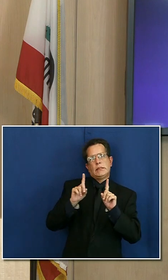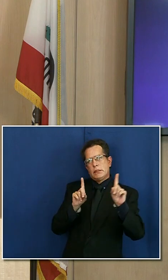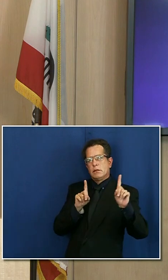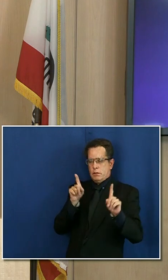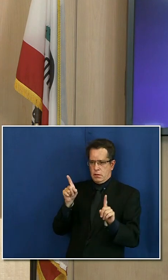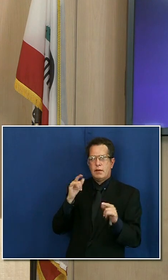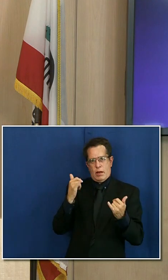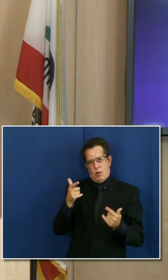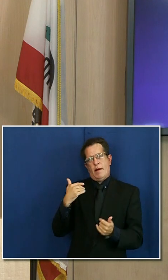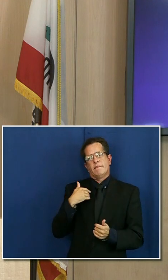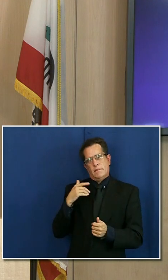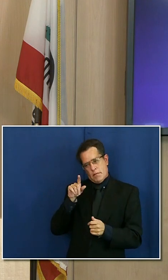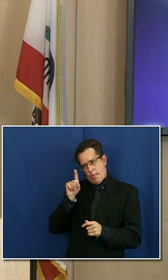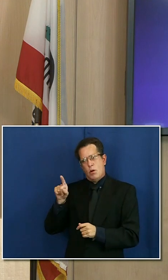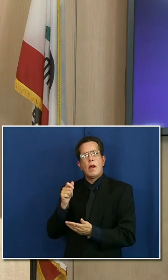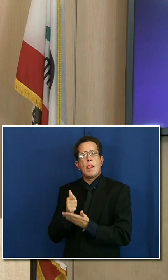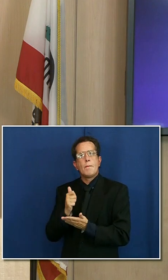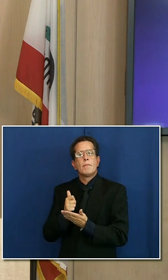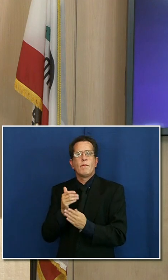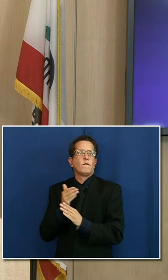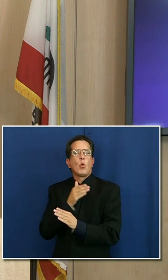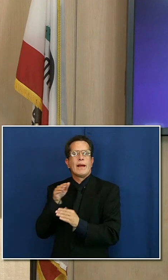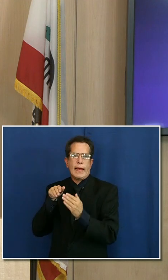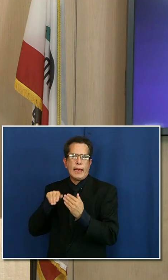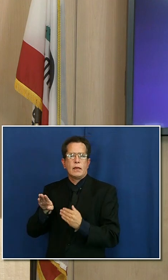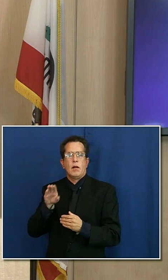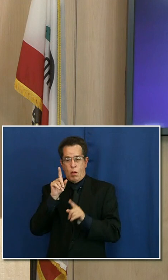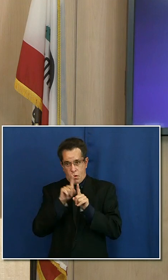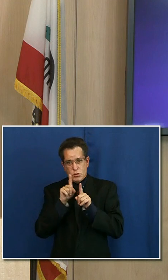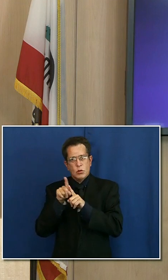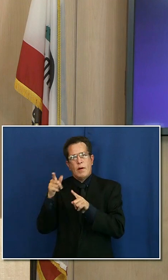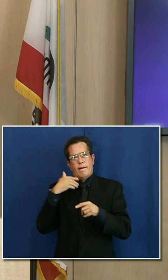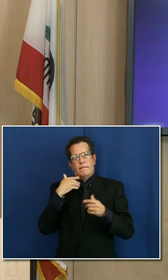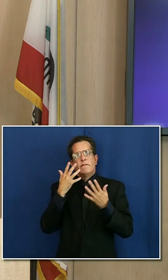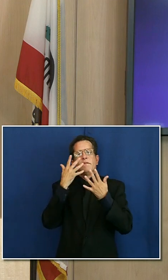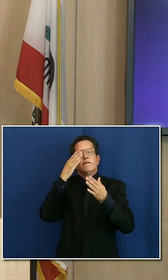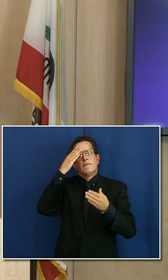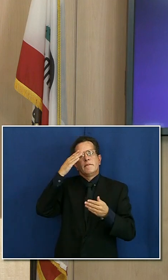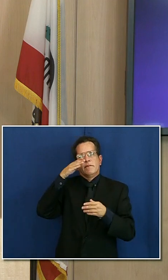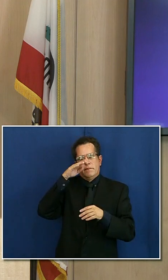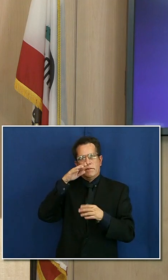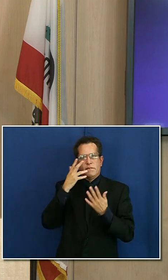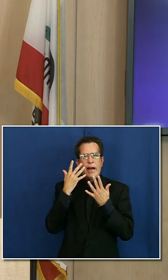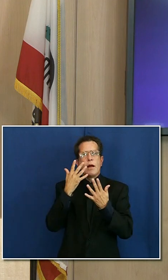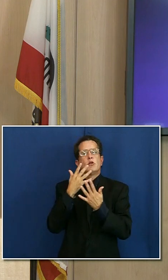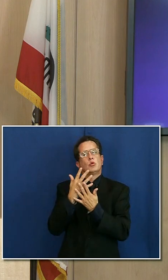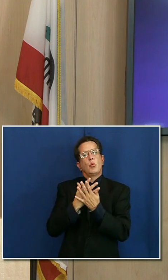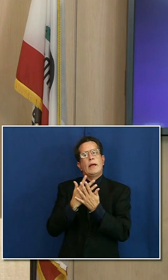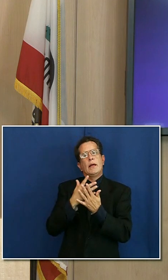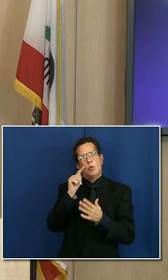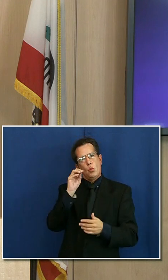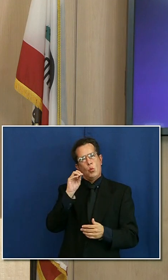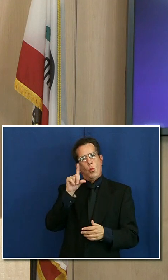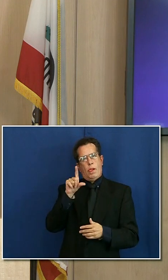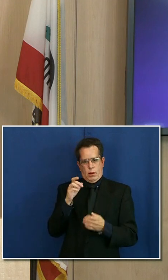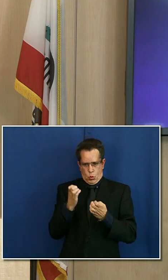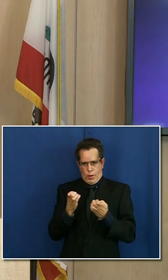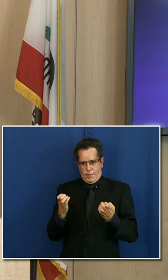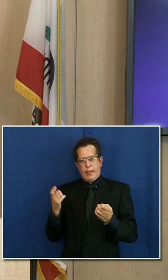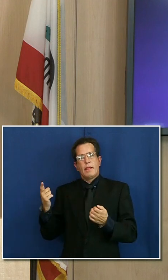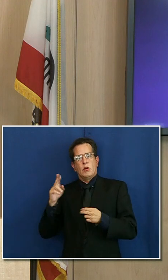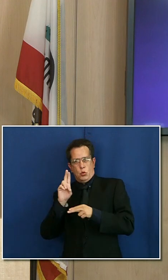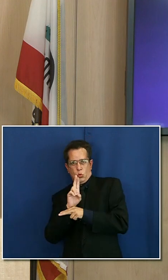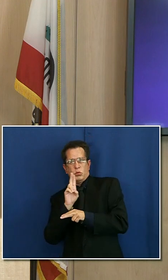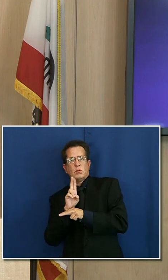distancing. Also, the incident management team has developed a Wildfire COVID-19 screening tool that is being used